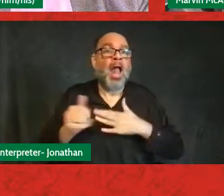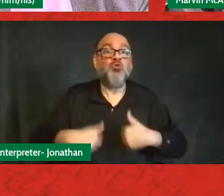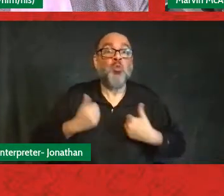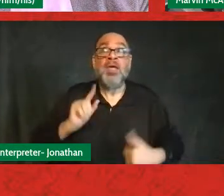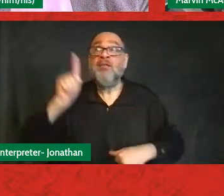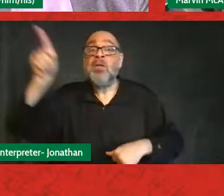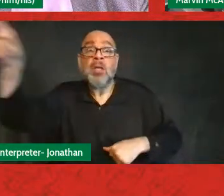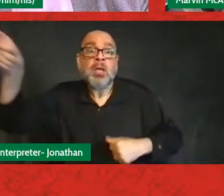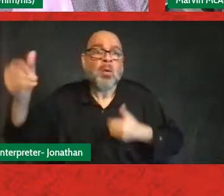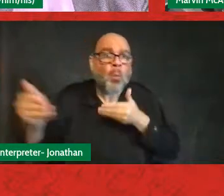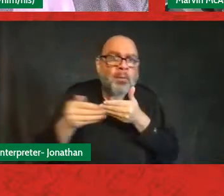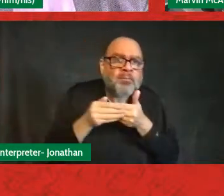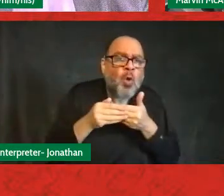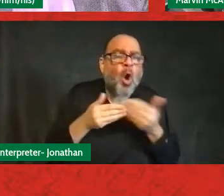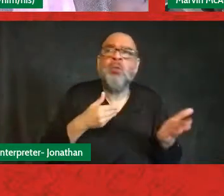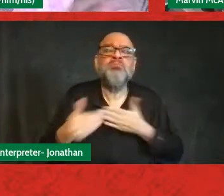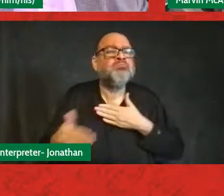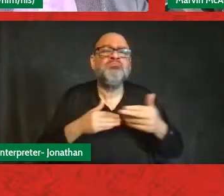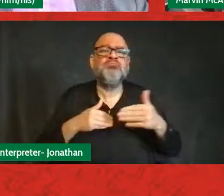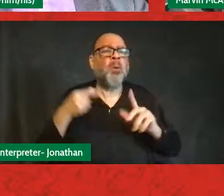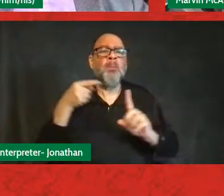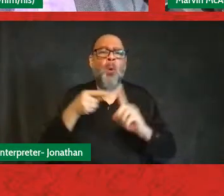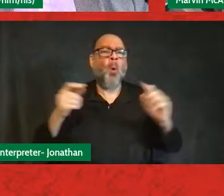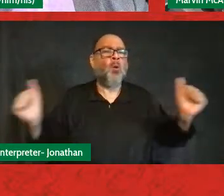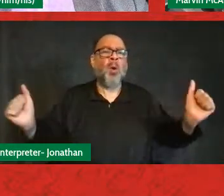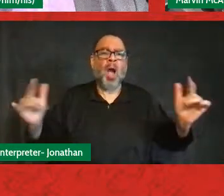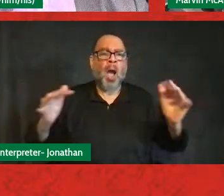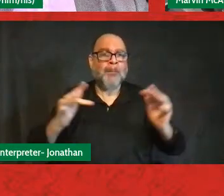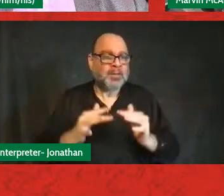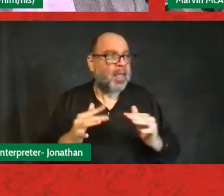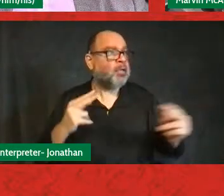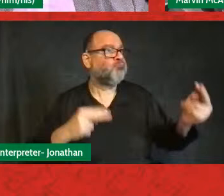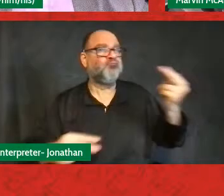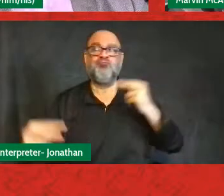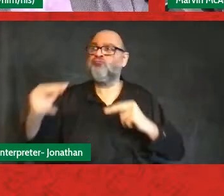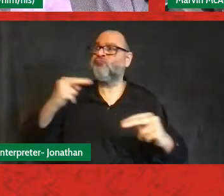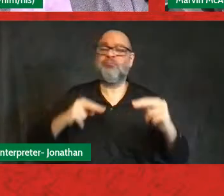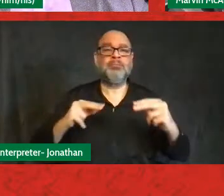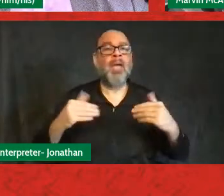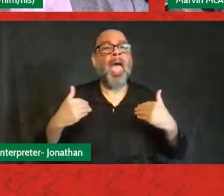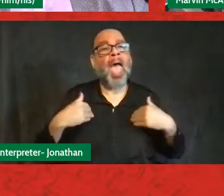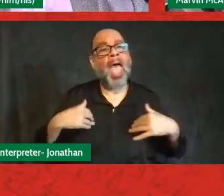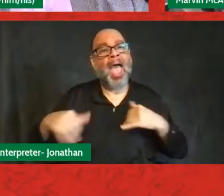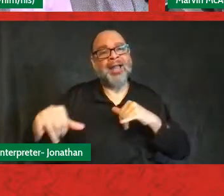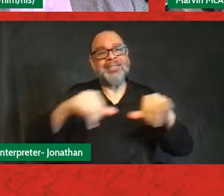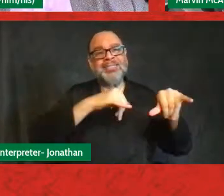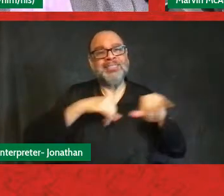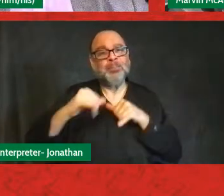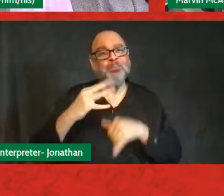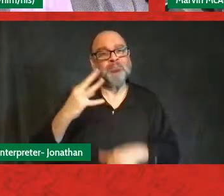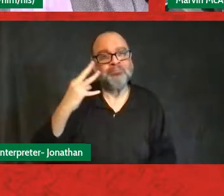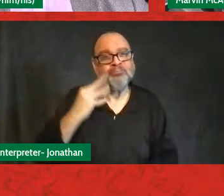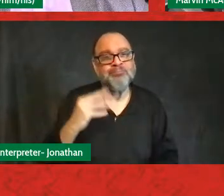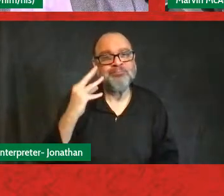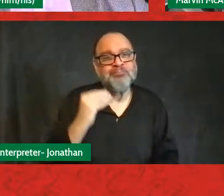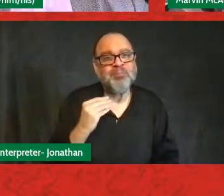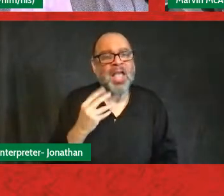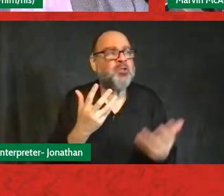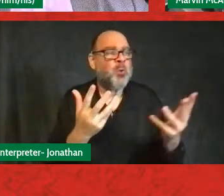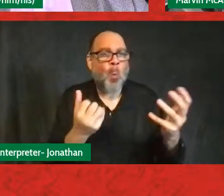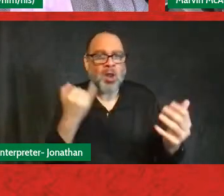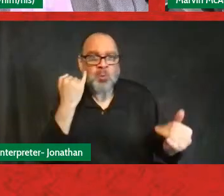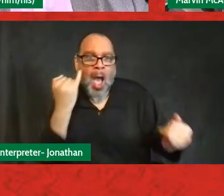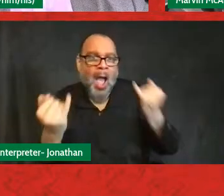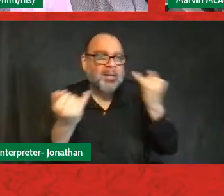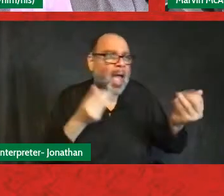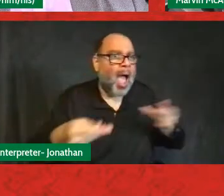people because you had a commonality. You had shared experiences, and you wanted to be able to share those ideas with each other. And